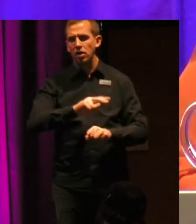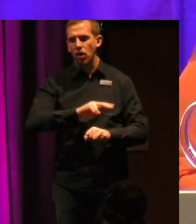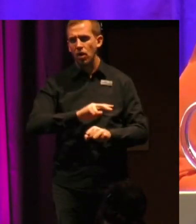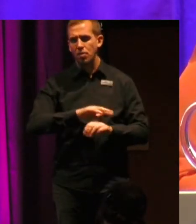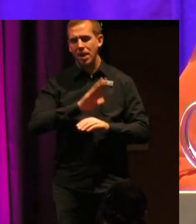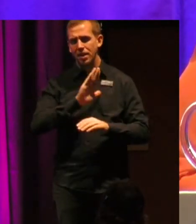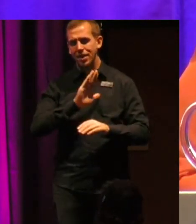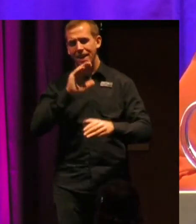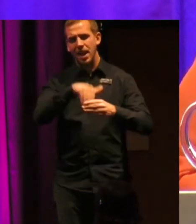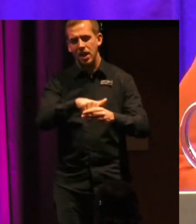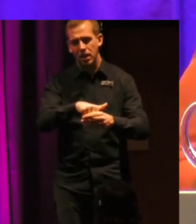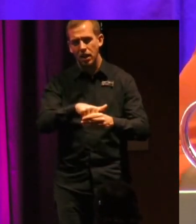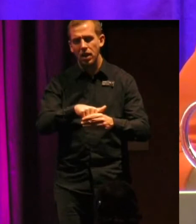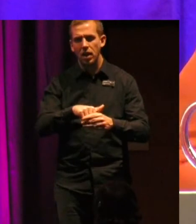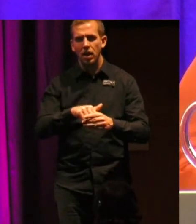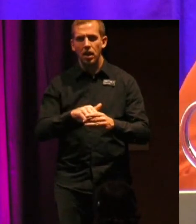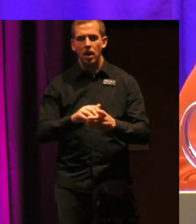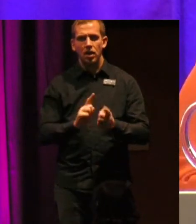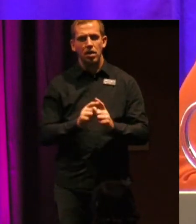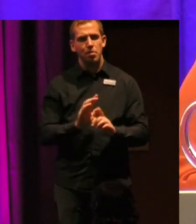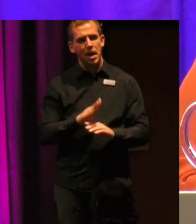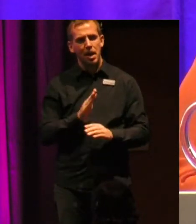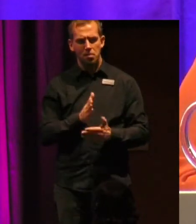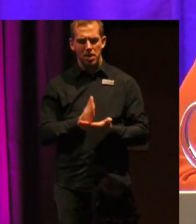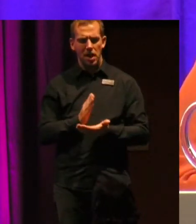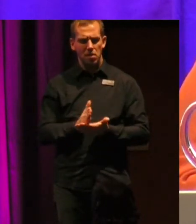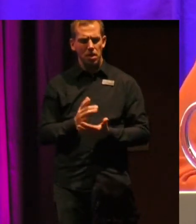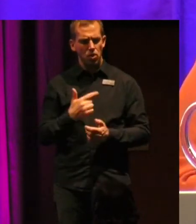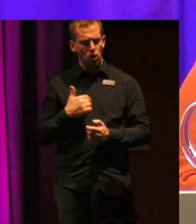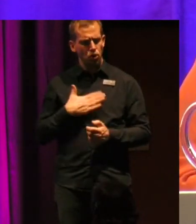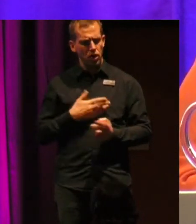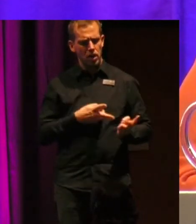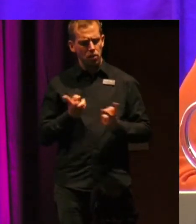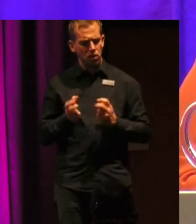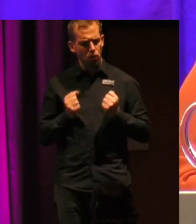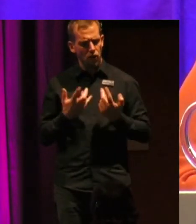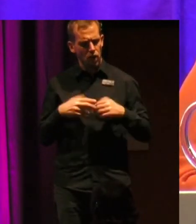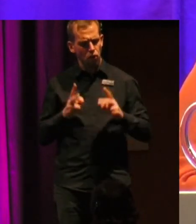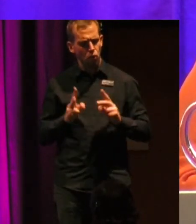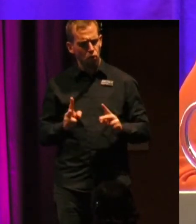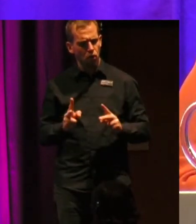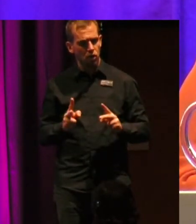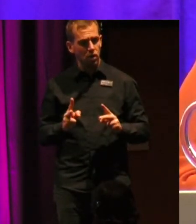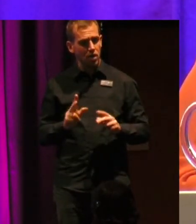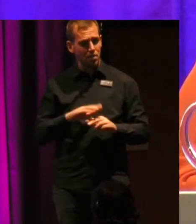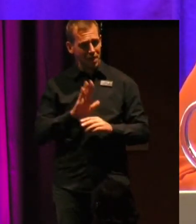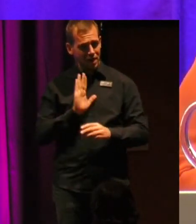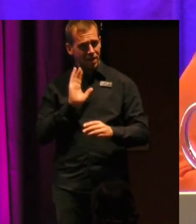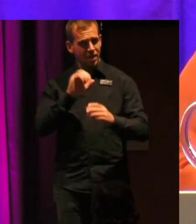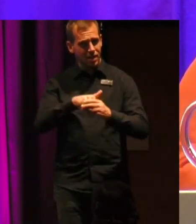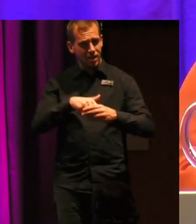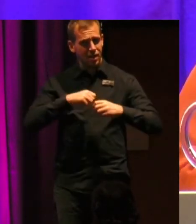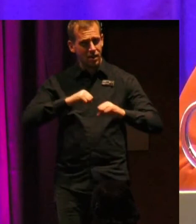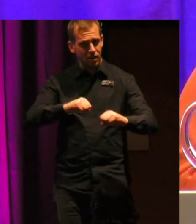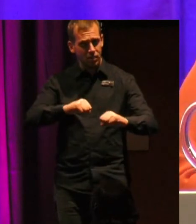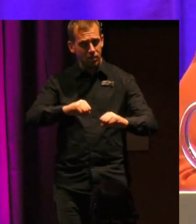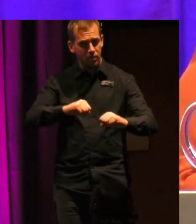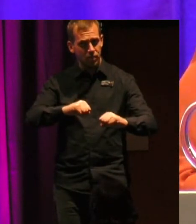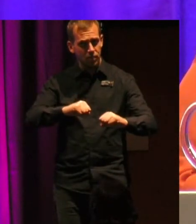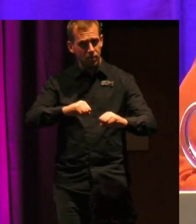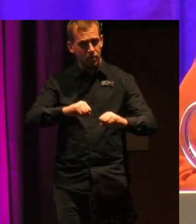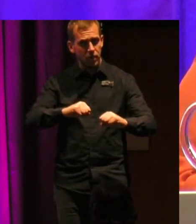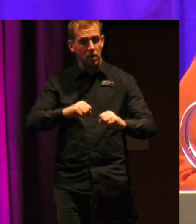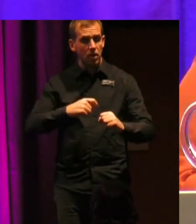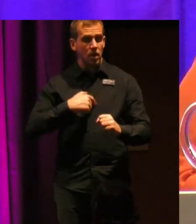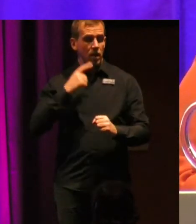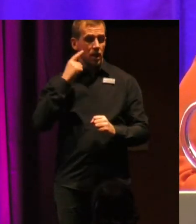to what they want their democracies to look like. One of the things we're focusing on is what life is going to look like in